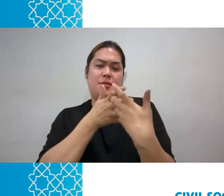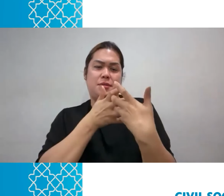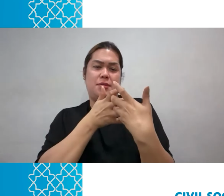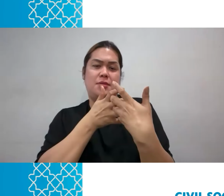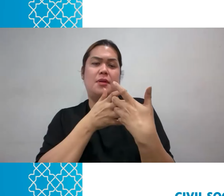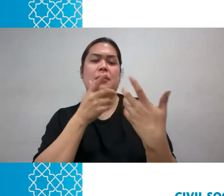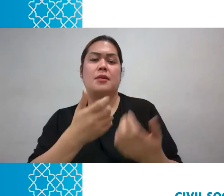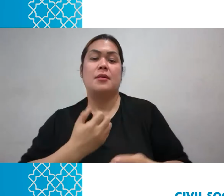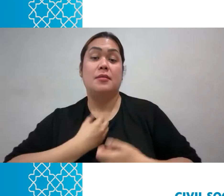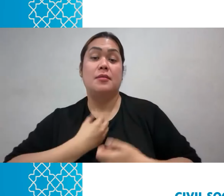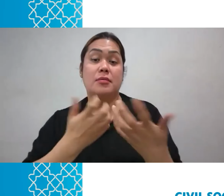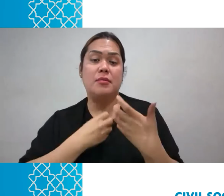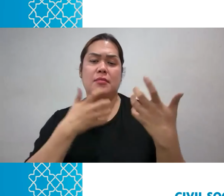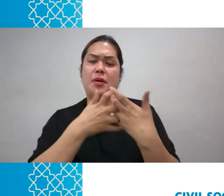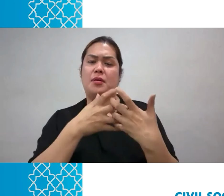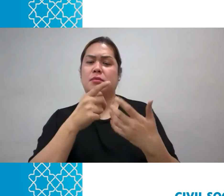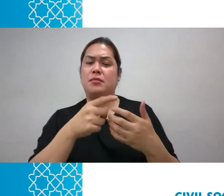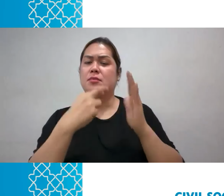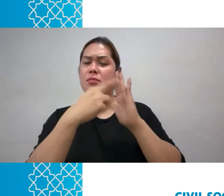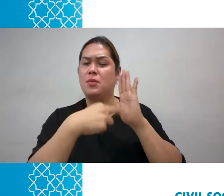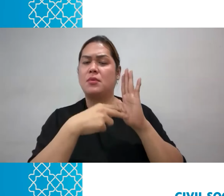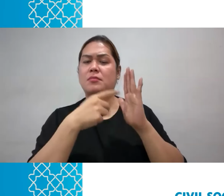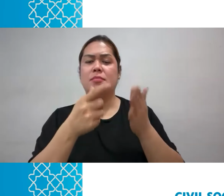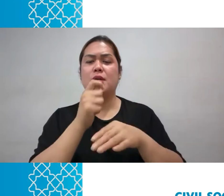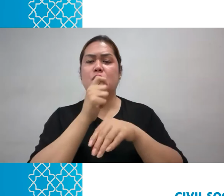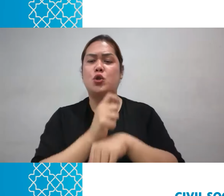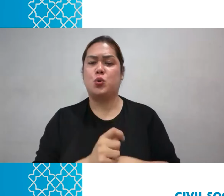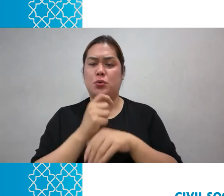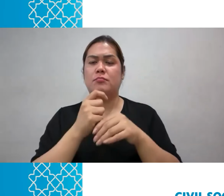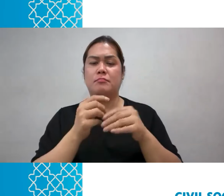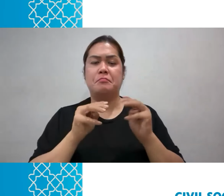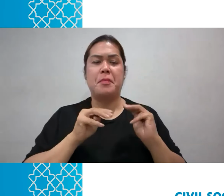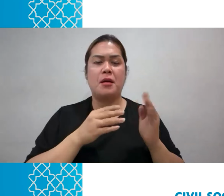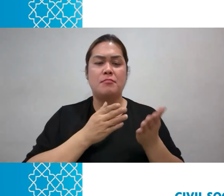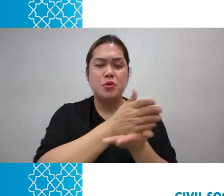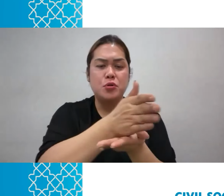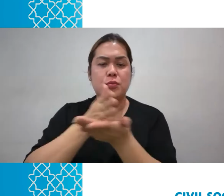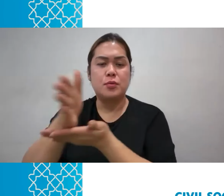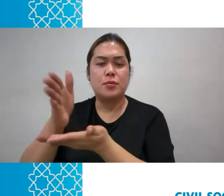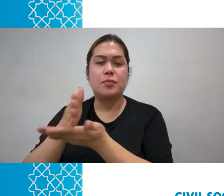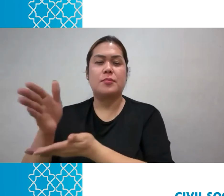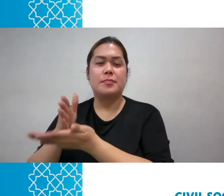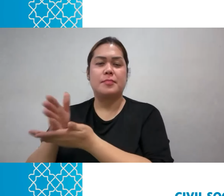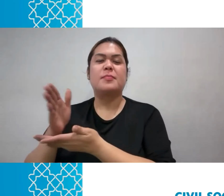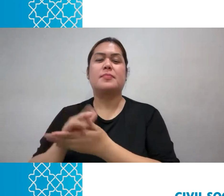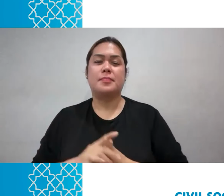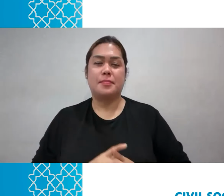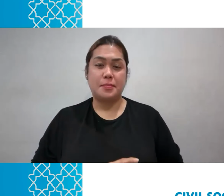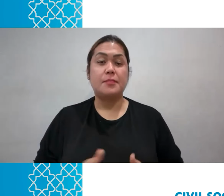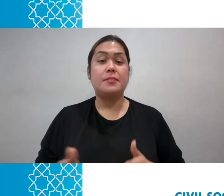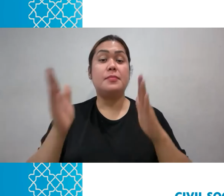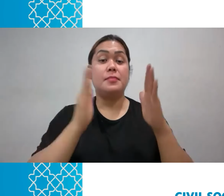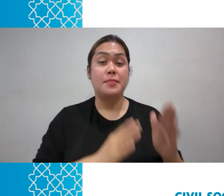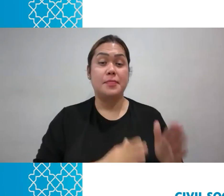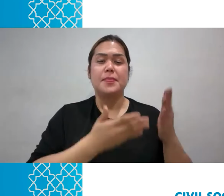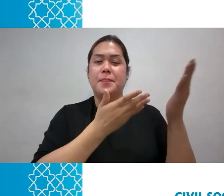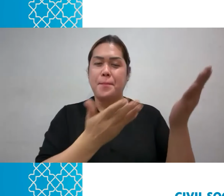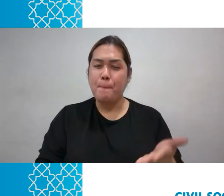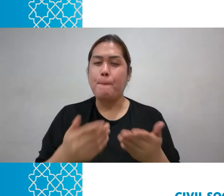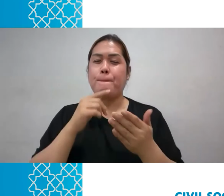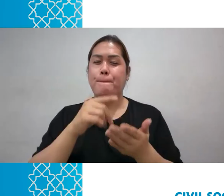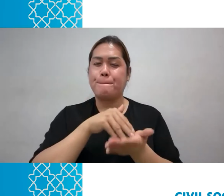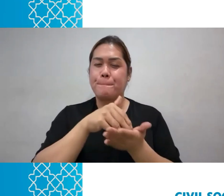or non-traditional methods. We bring into the co-create phase. Bring in vulnerable voices, bring in